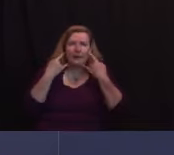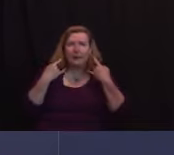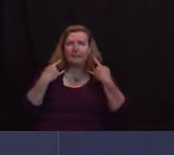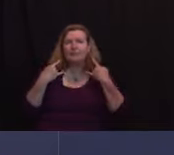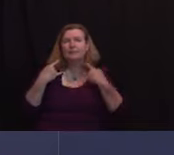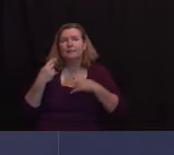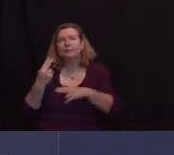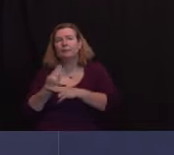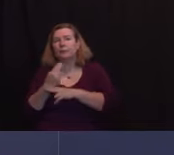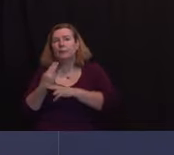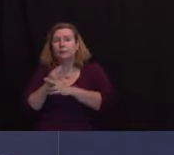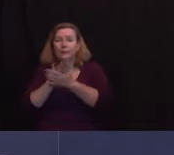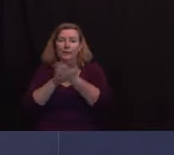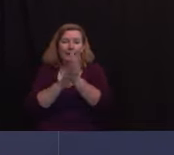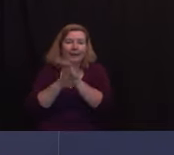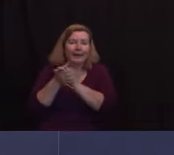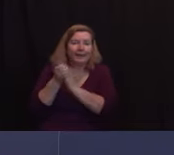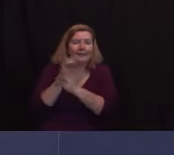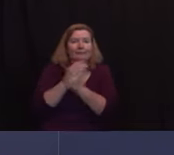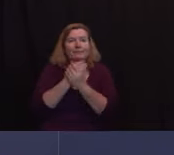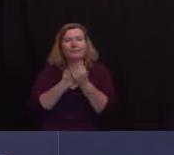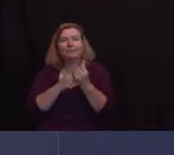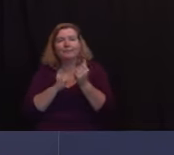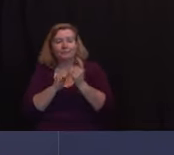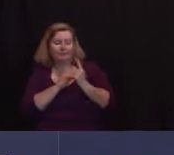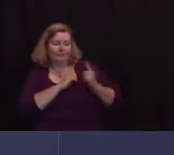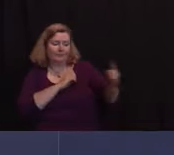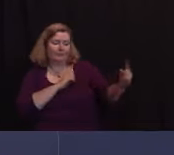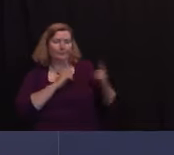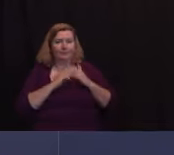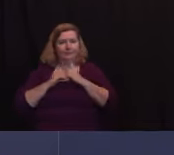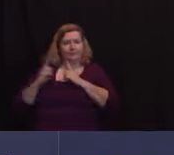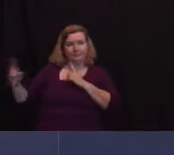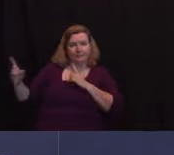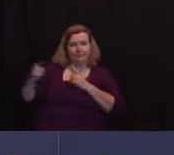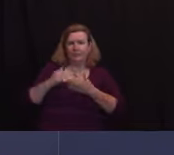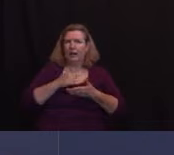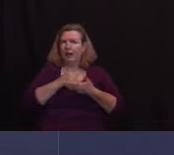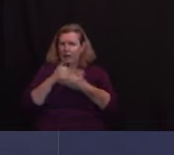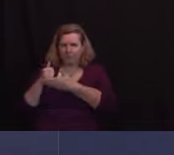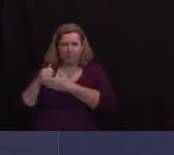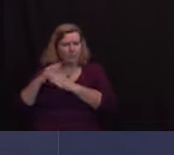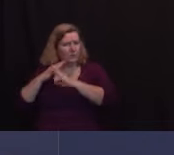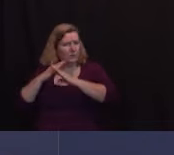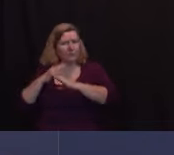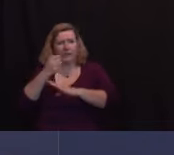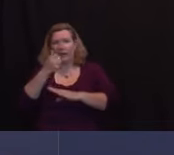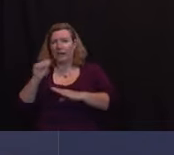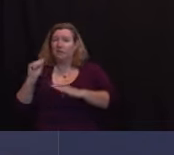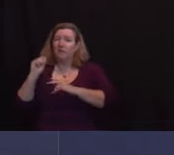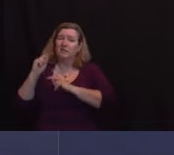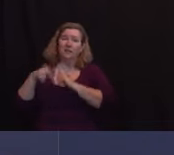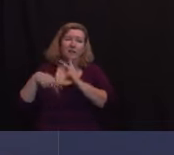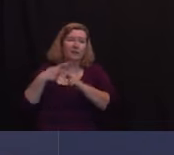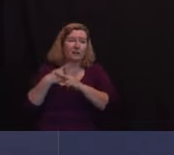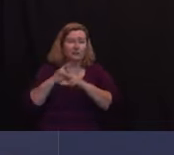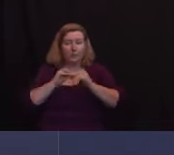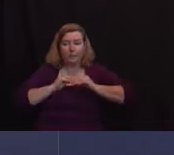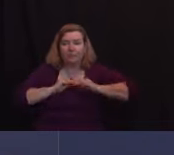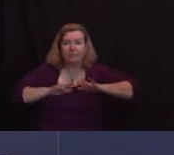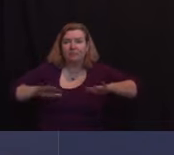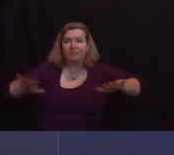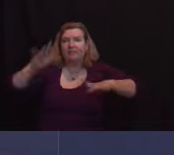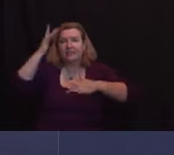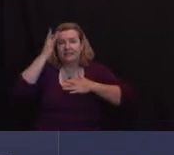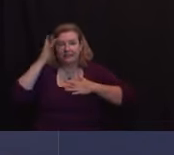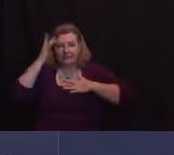your hands, as the governor had mentioned earlier, they all help with stemming the spread of any respiratory virus. And actually what